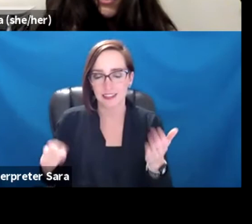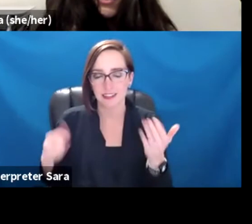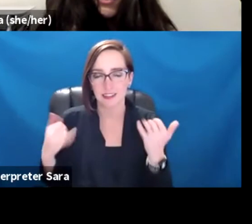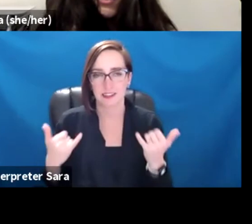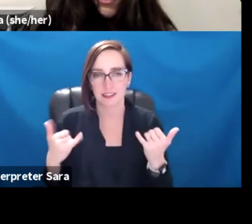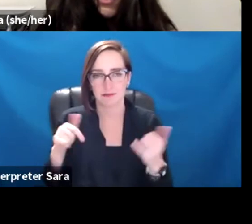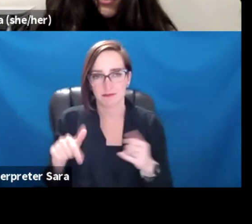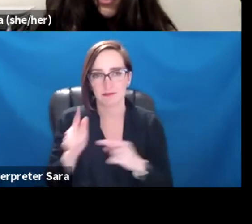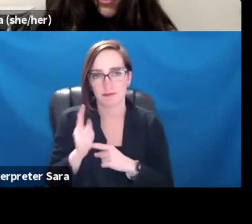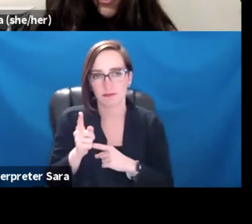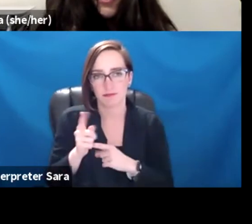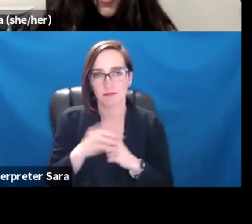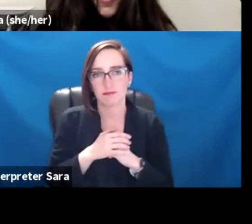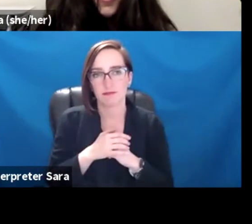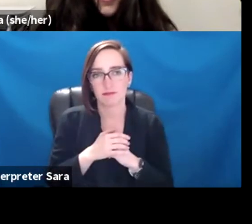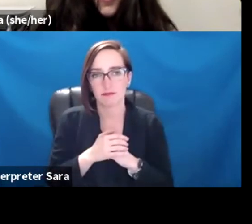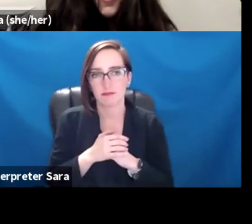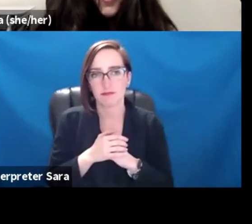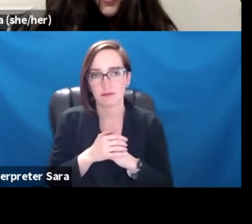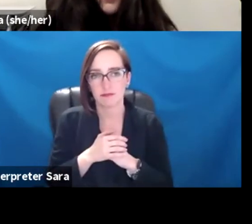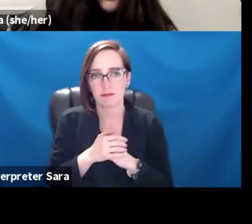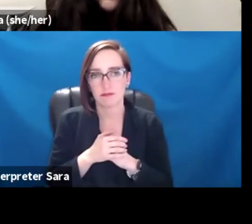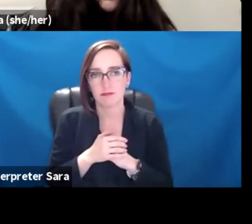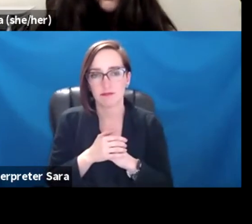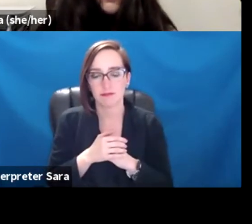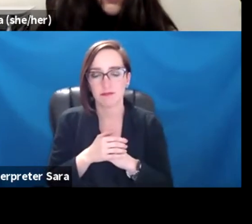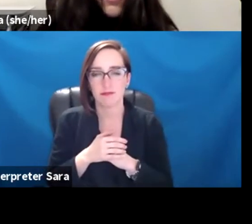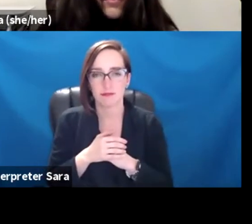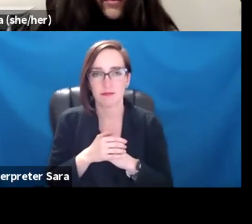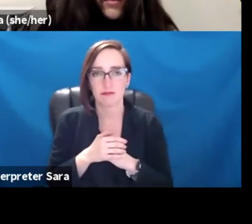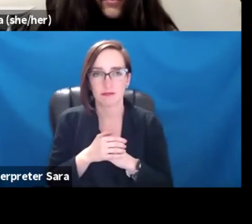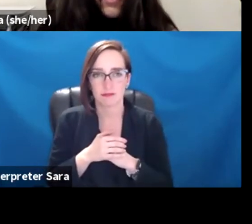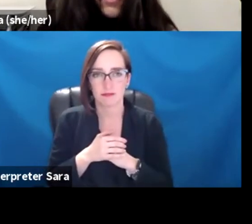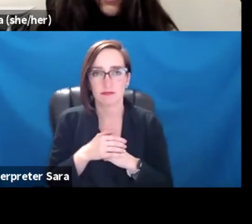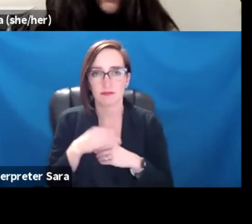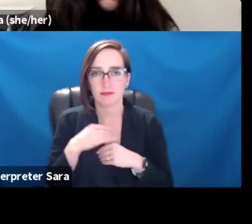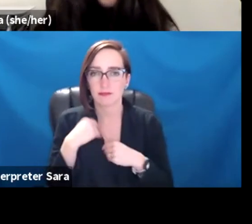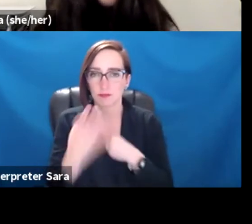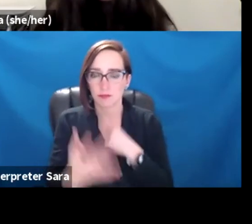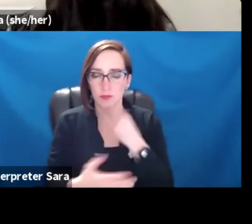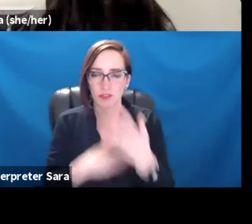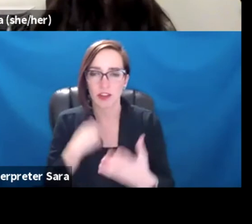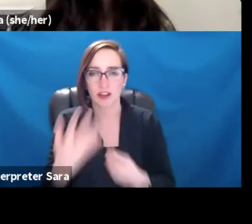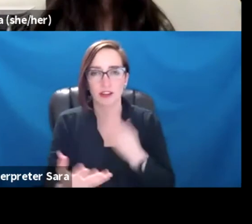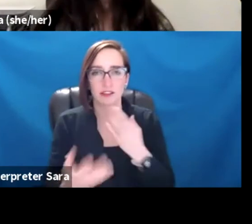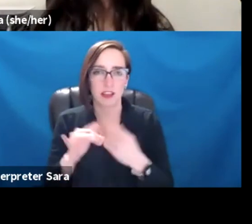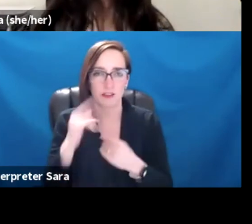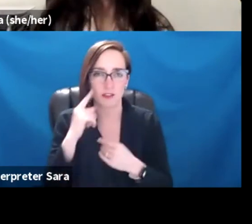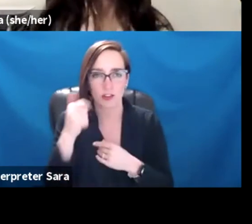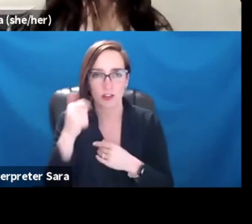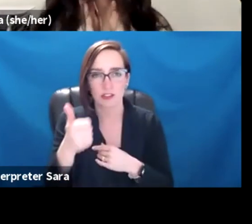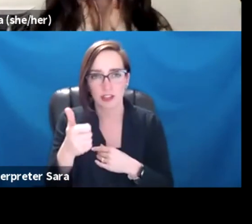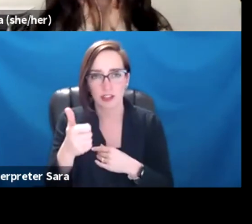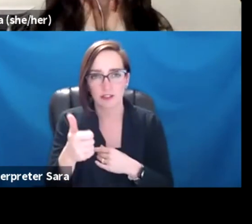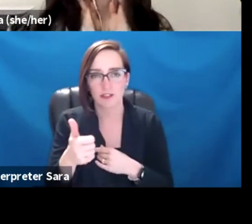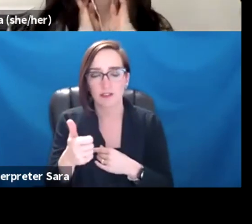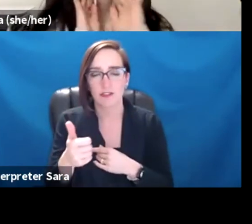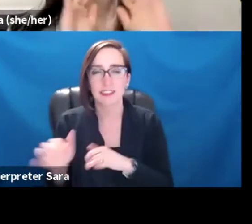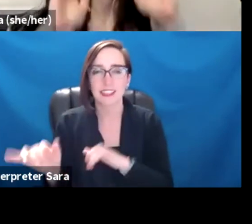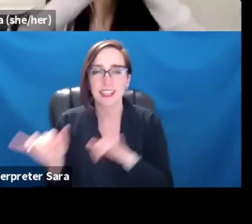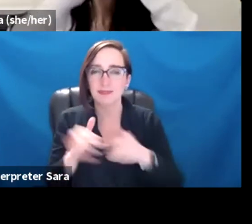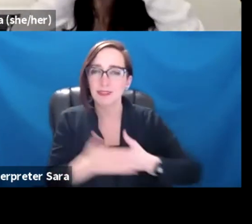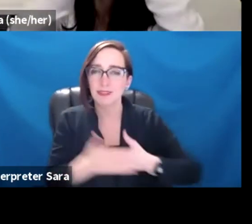May you pour that in generously, gloriously, the way you would that resting baby, giving it